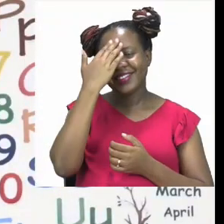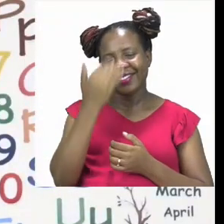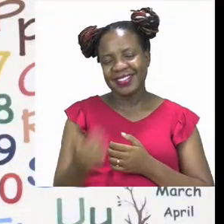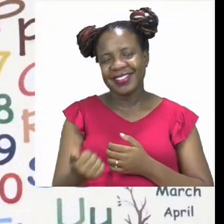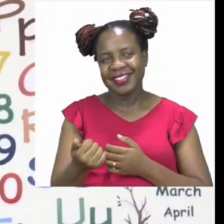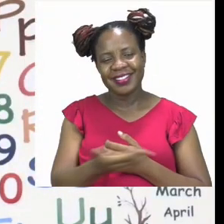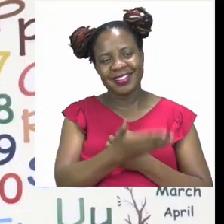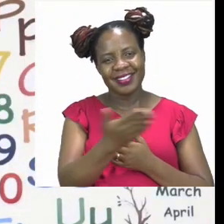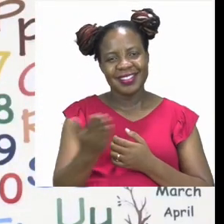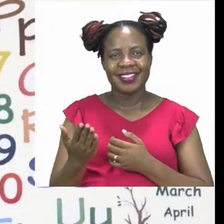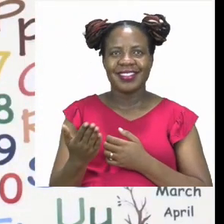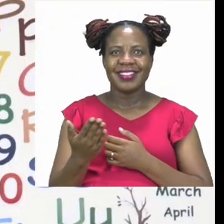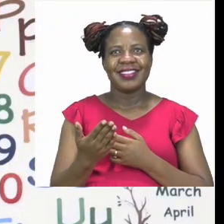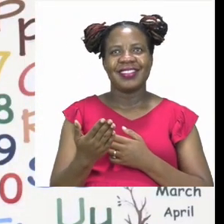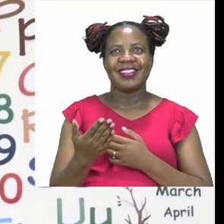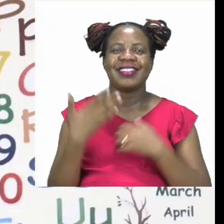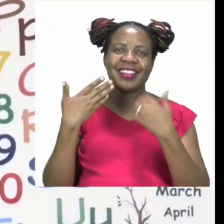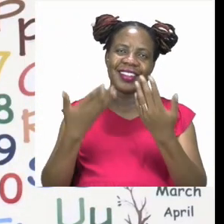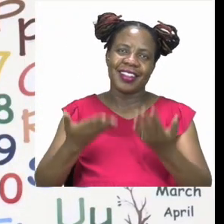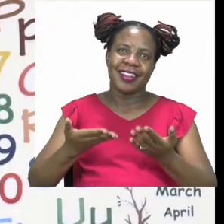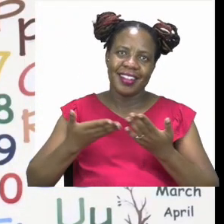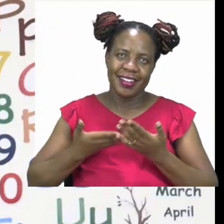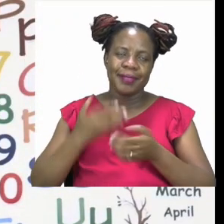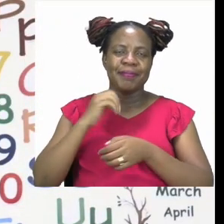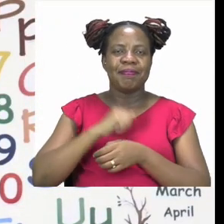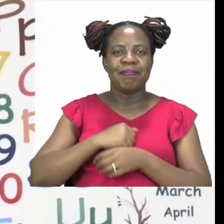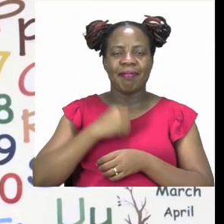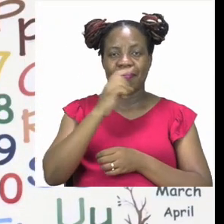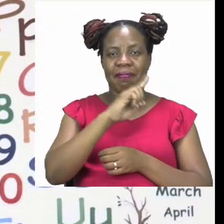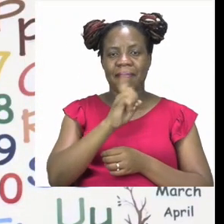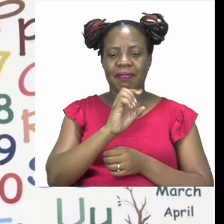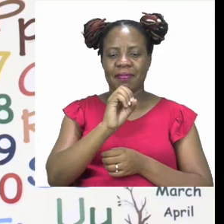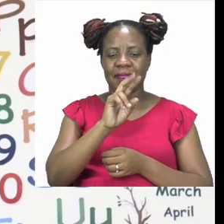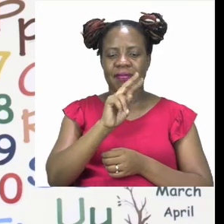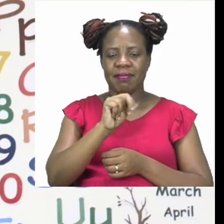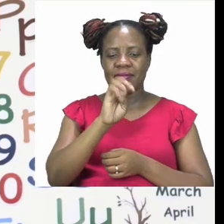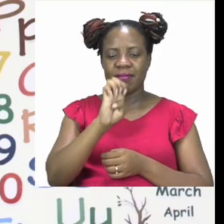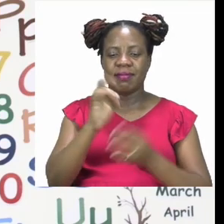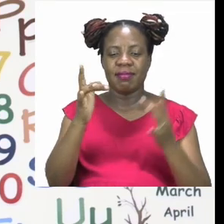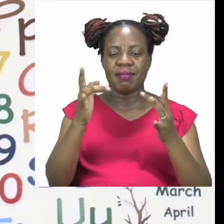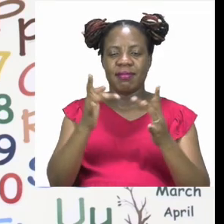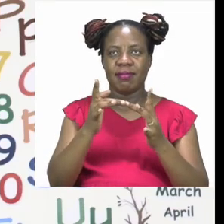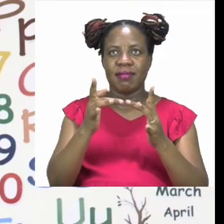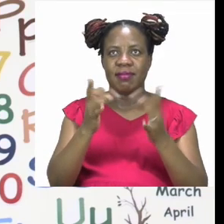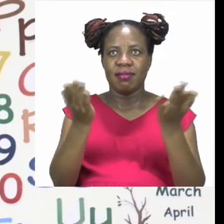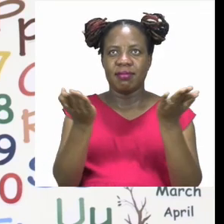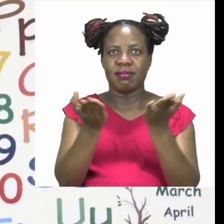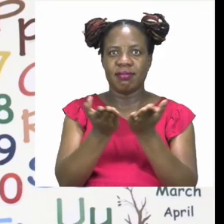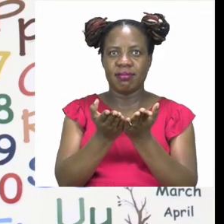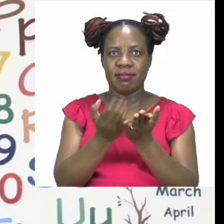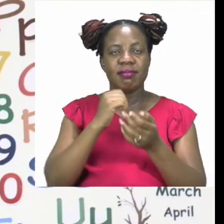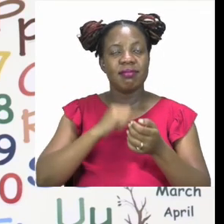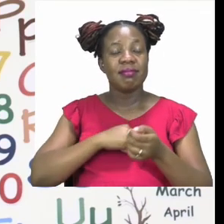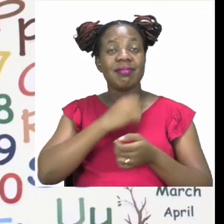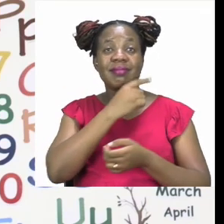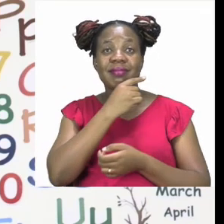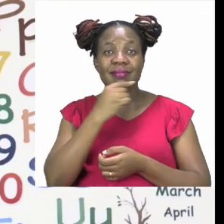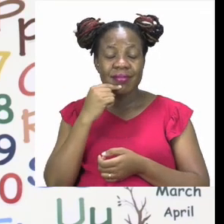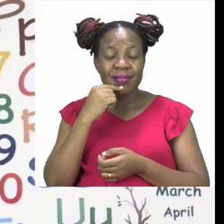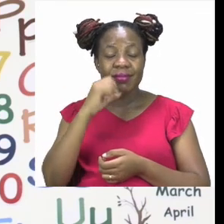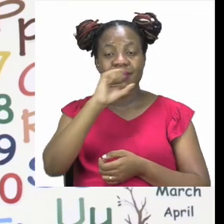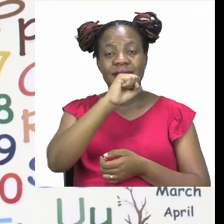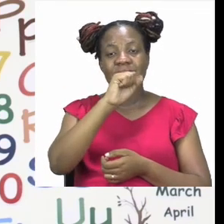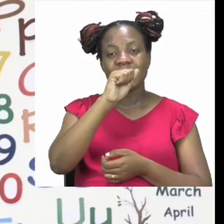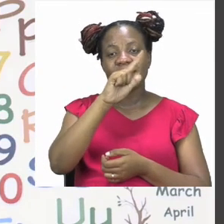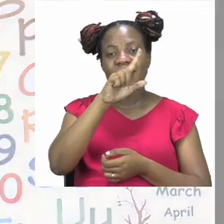Hello everyone, welcome to My Zone Online School. I am Teacher Hartung and